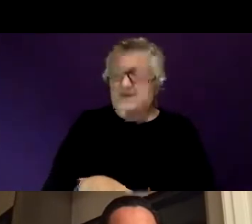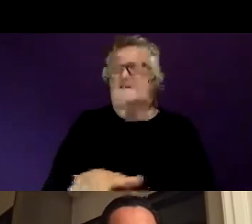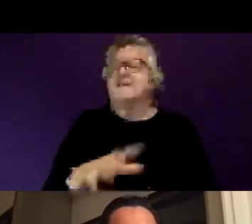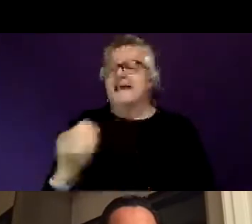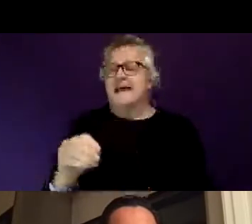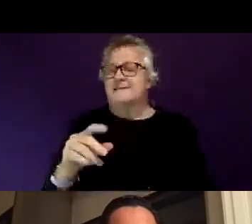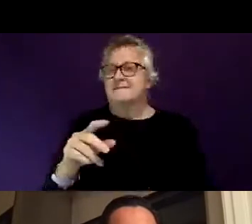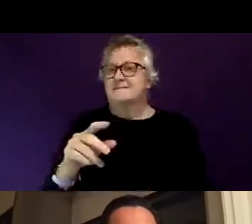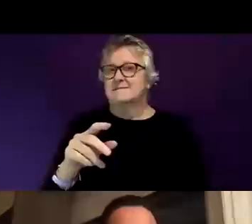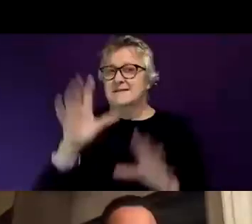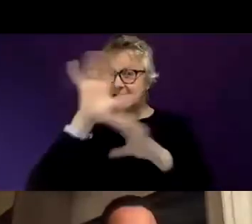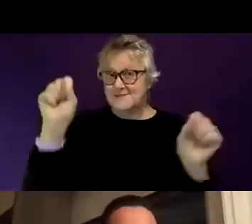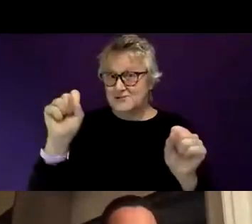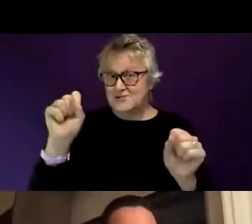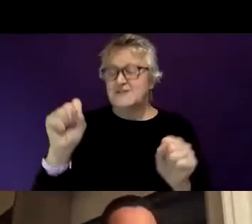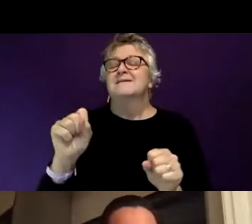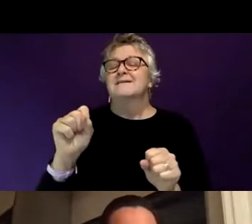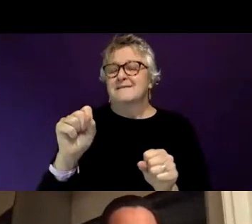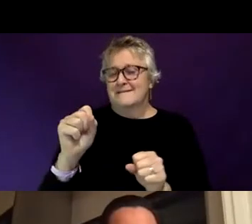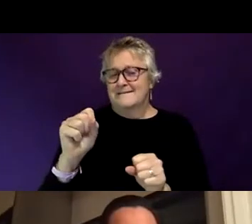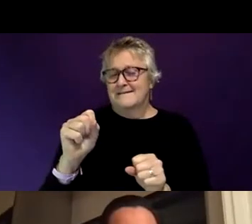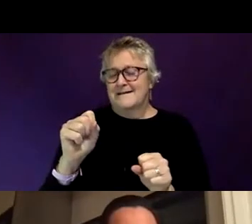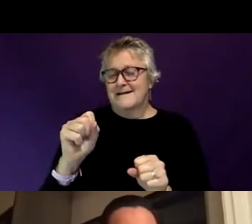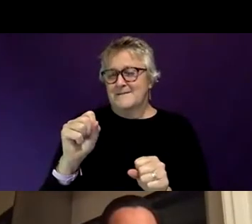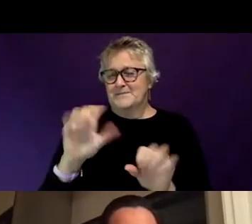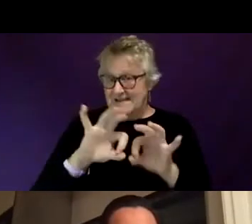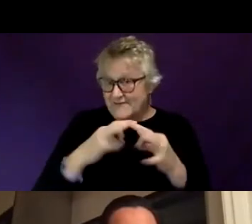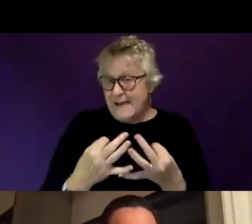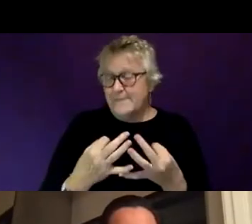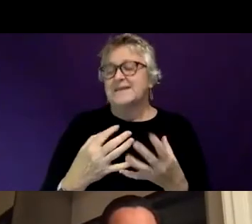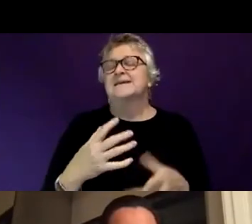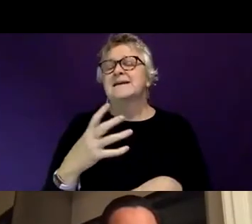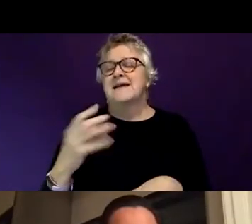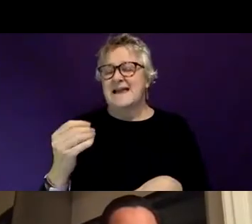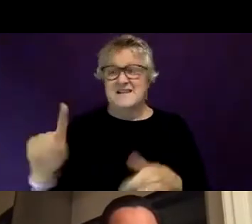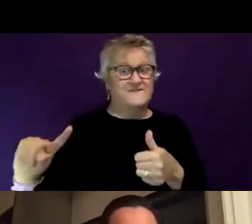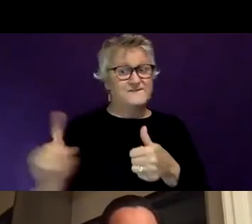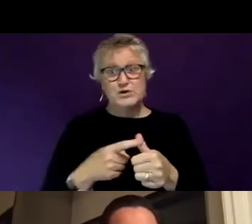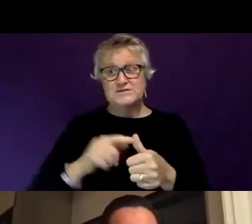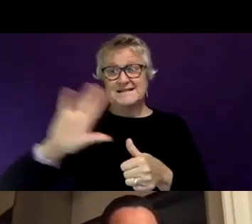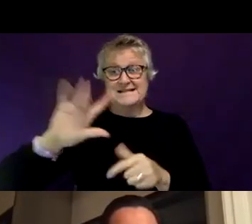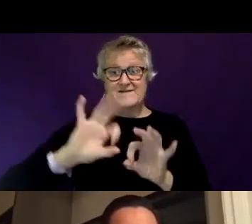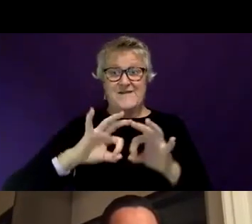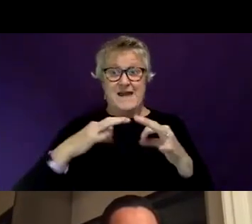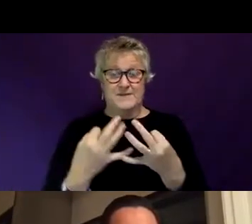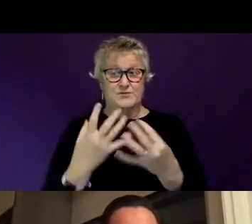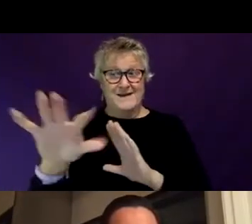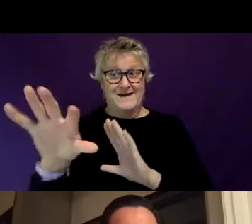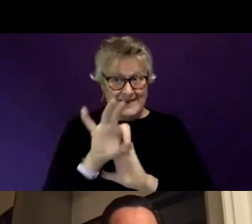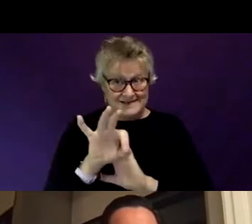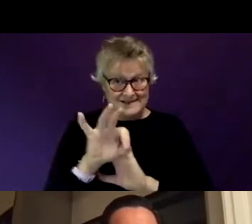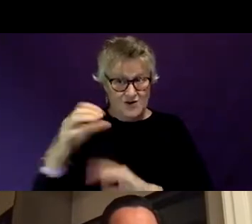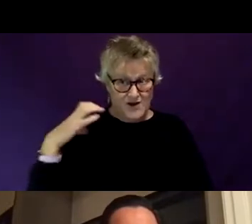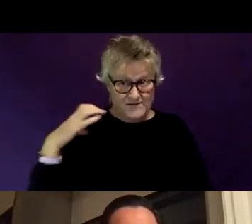first LGBTQ person to ever be elected the city's mayor. Mayor Gloria is a leading voice for ending chronic